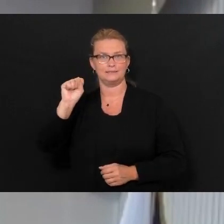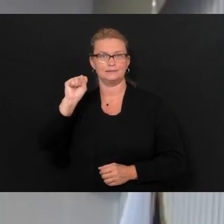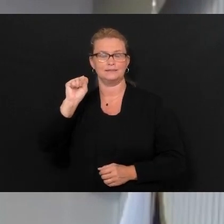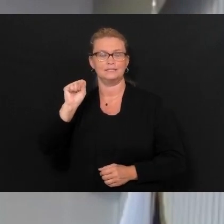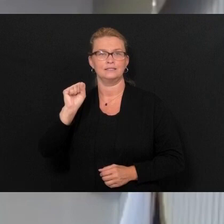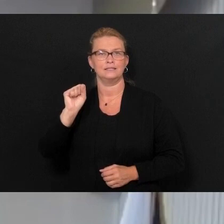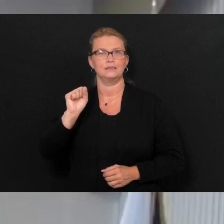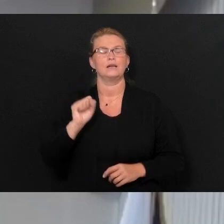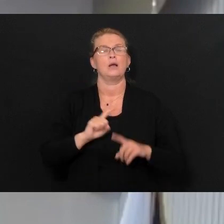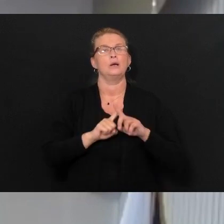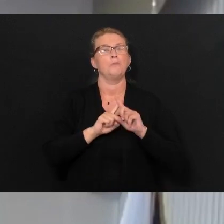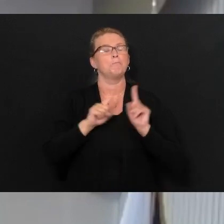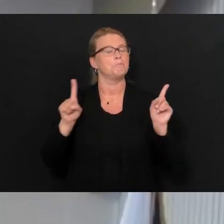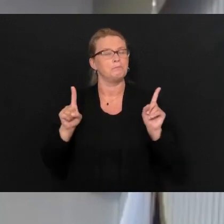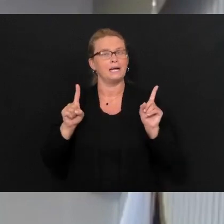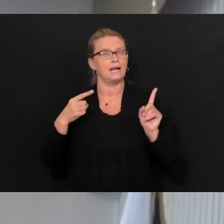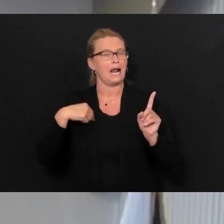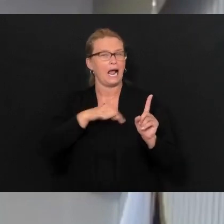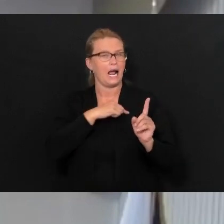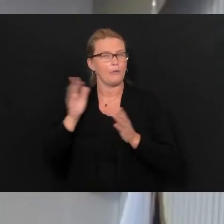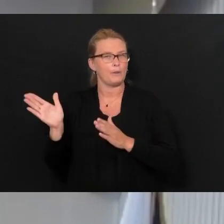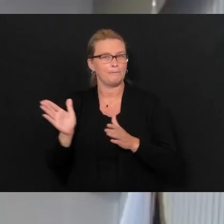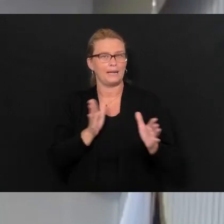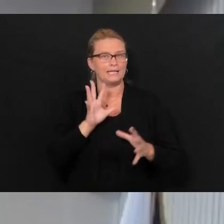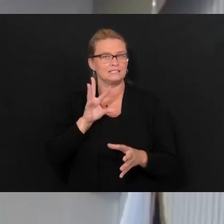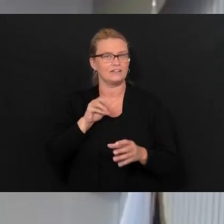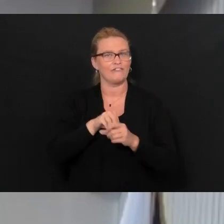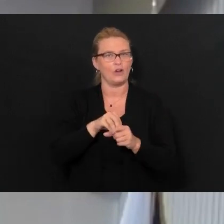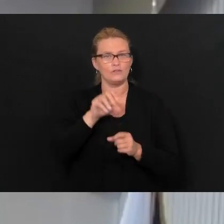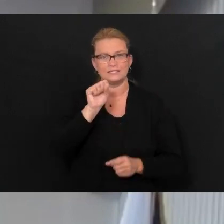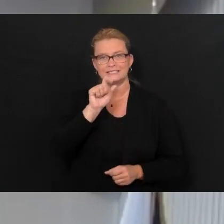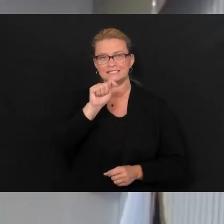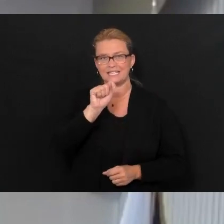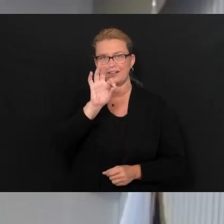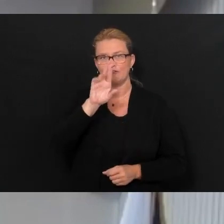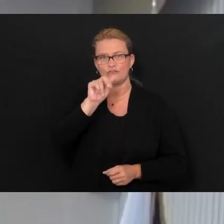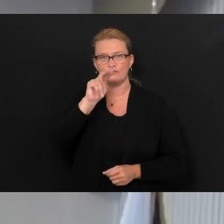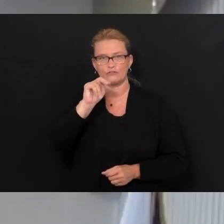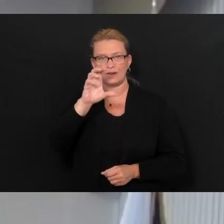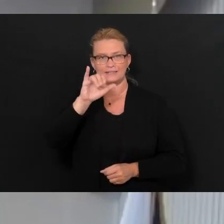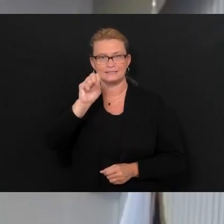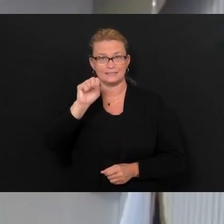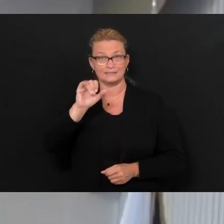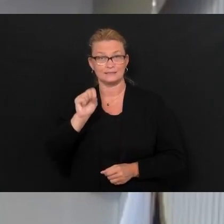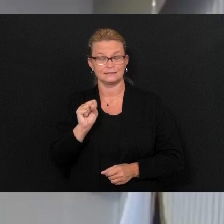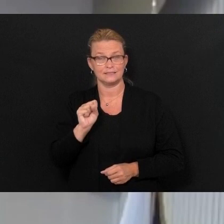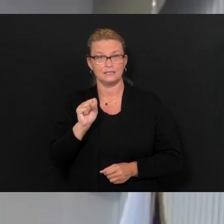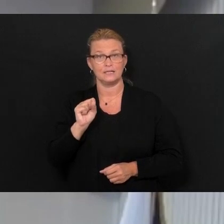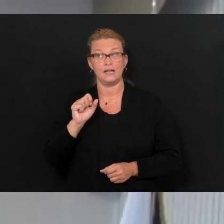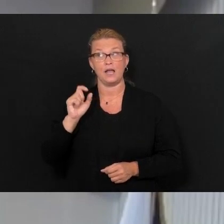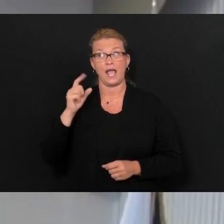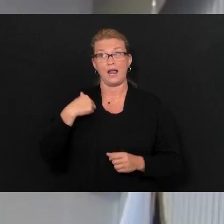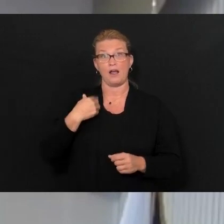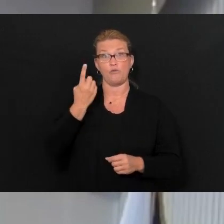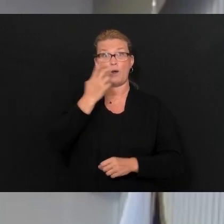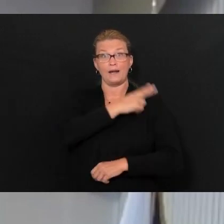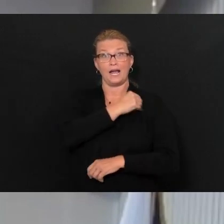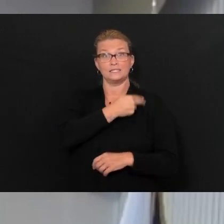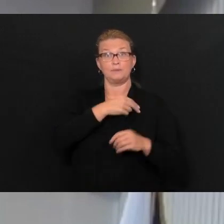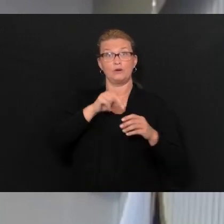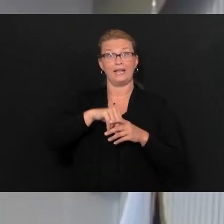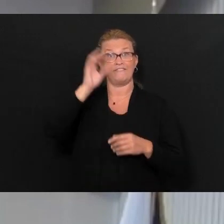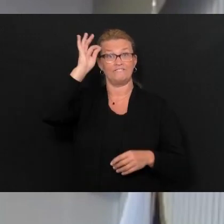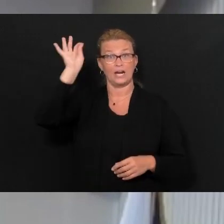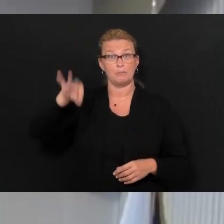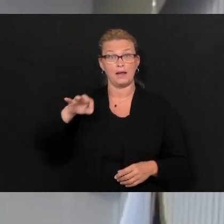plans involve not only St. Francis, but we have a hospital up north at Fairmont that we're prepared to stand